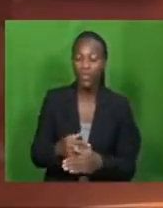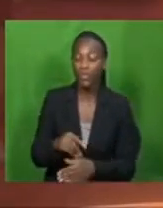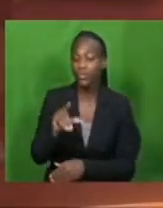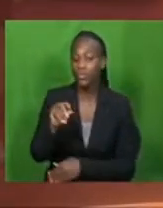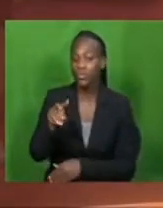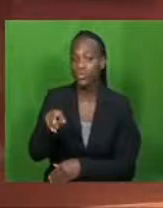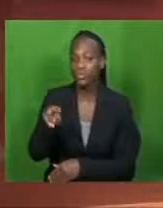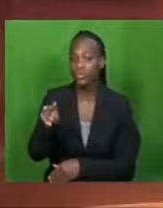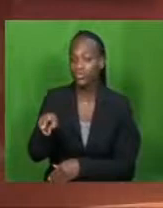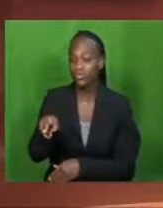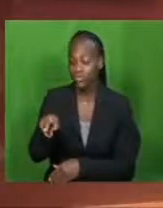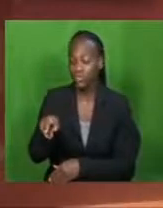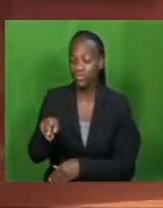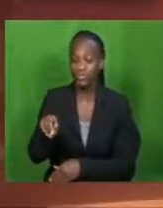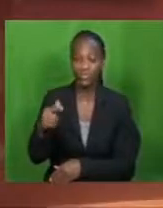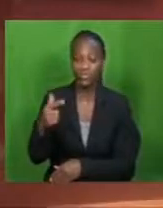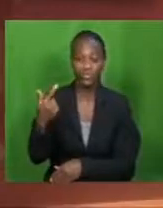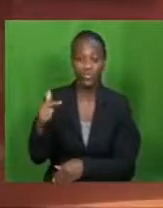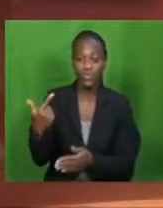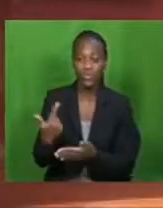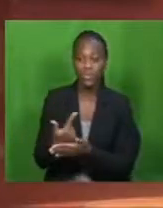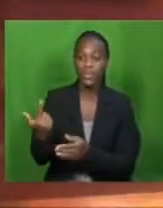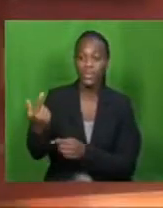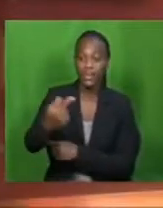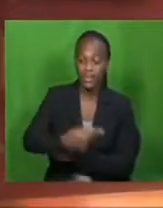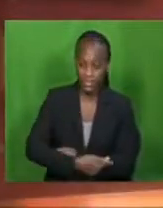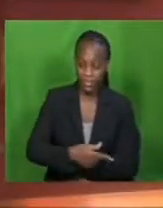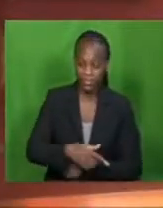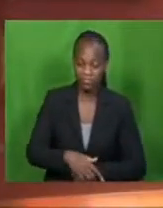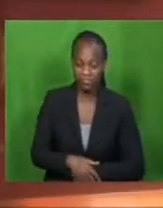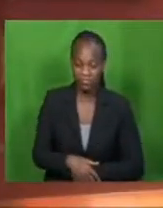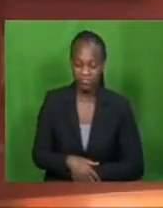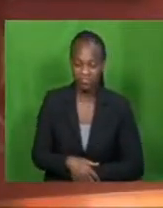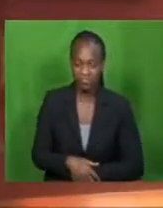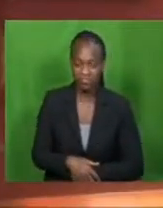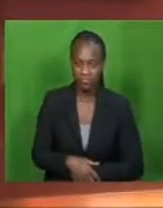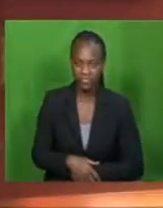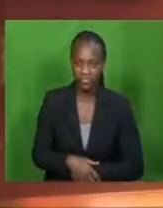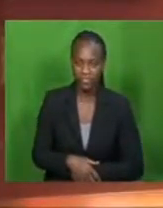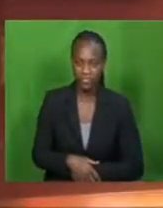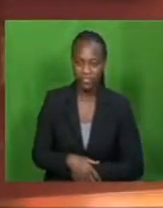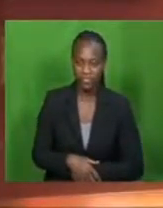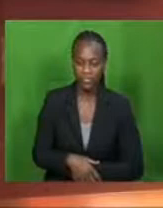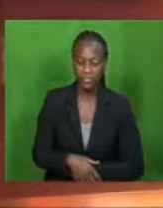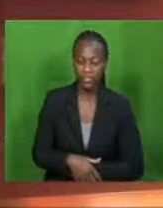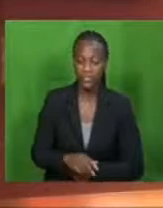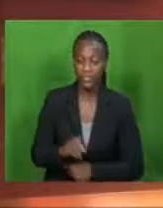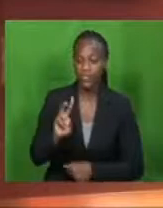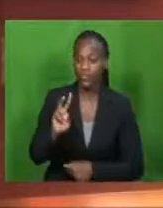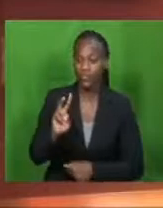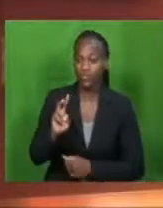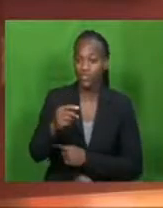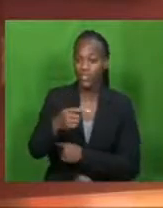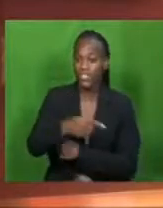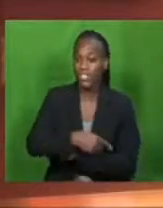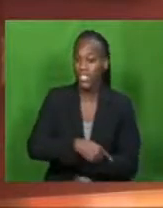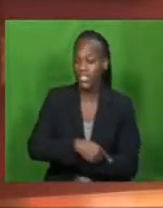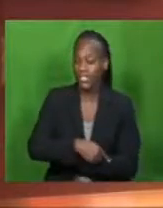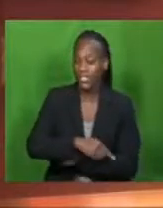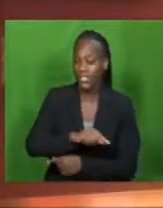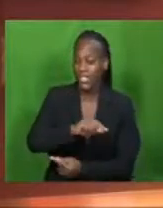edition of the Green Ghana Day. Mr. Speaker, in 2 days' time, specifically on